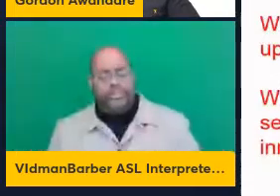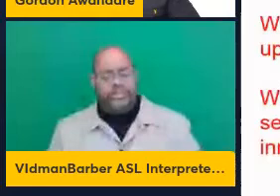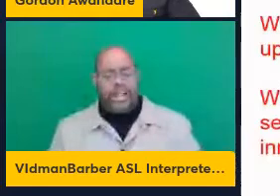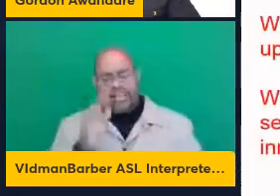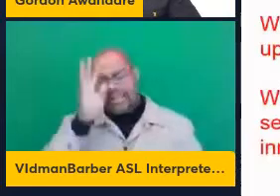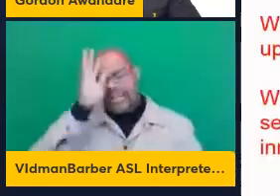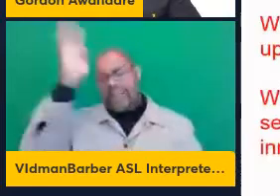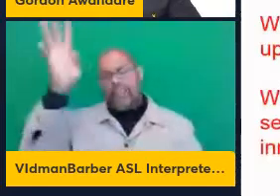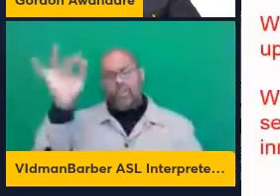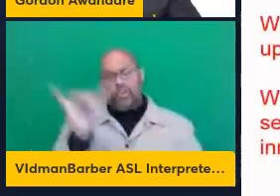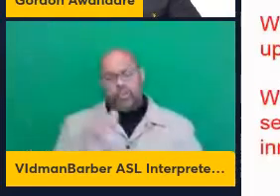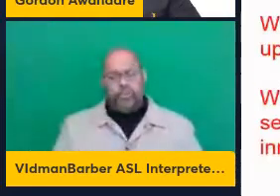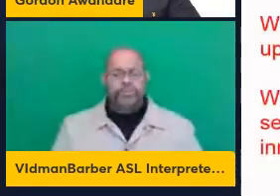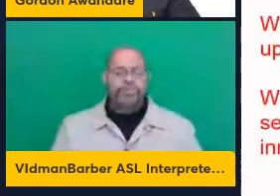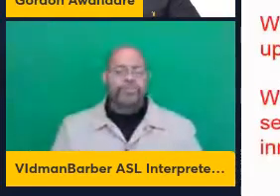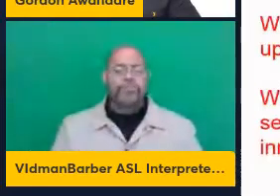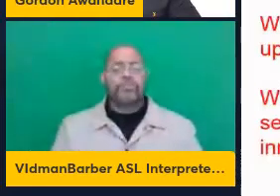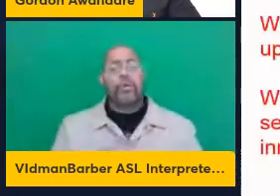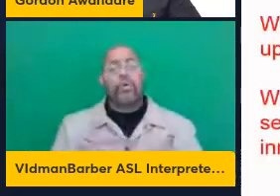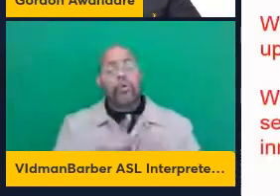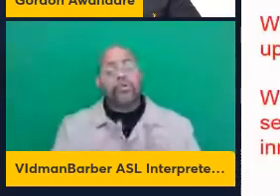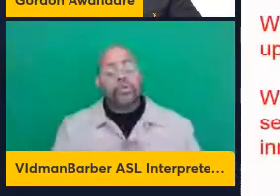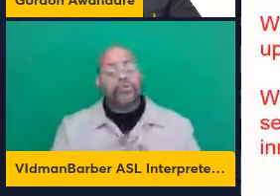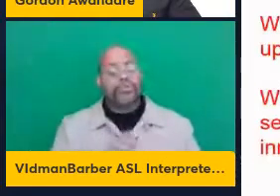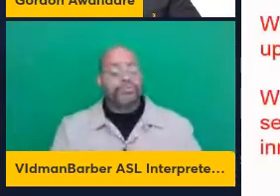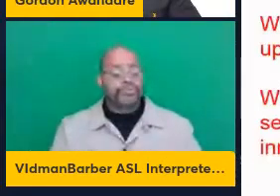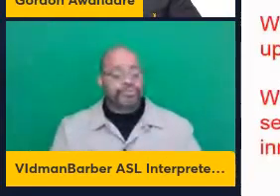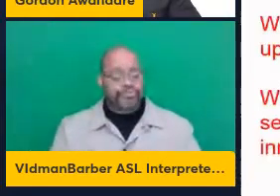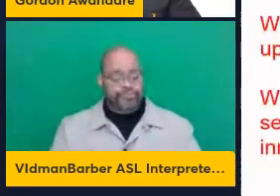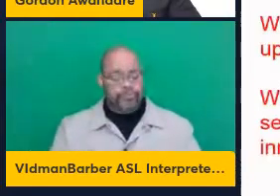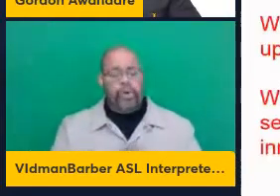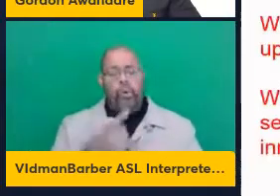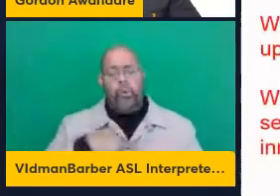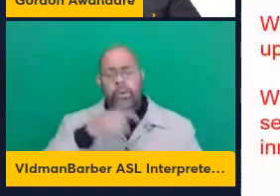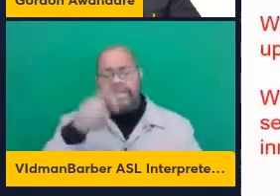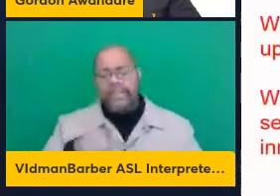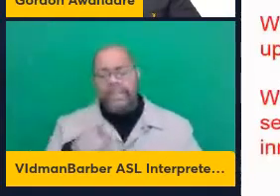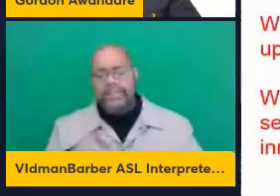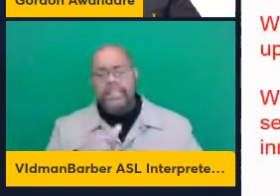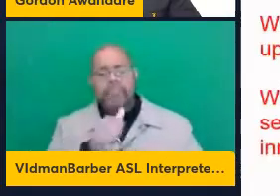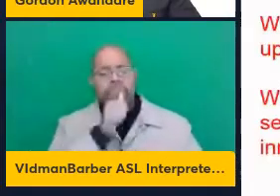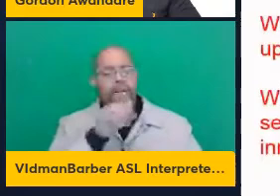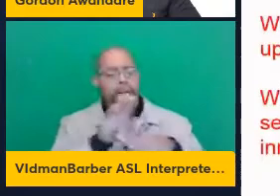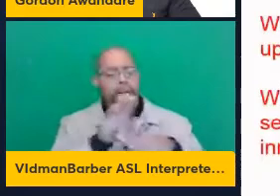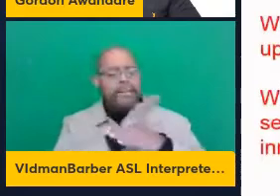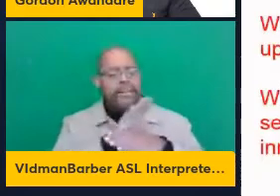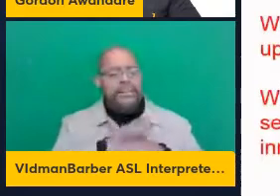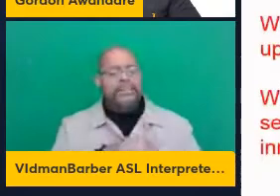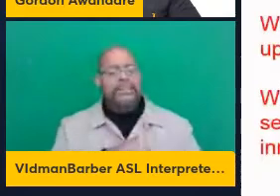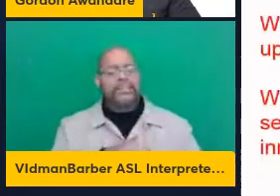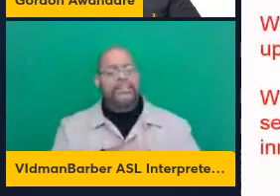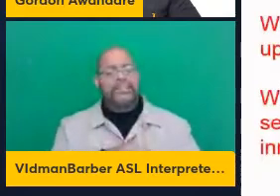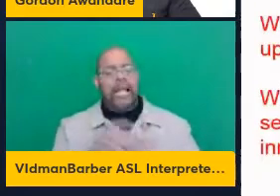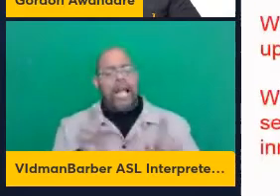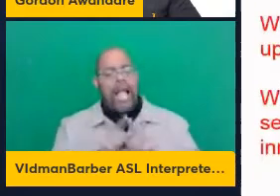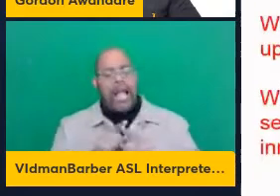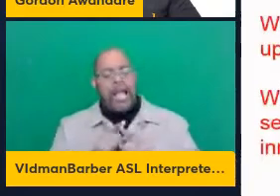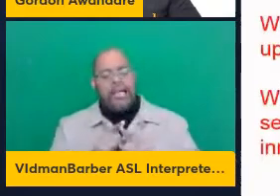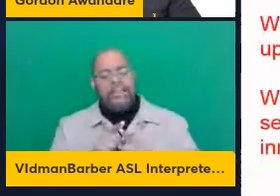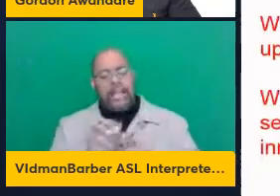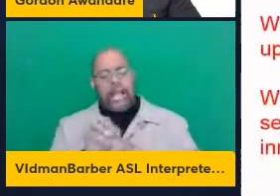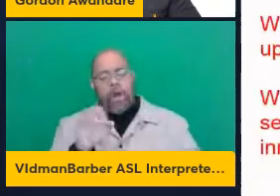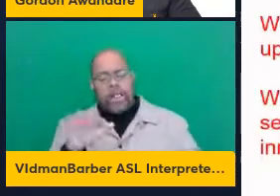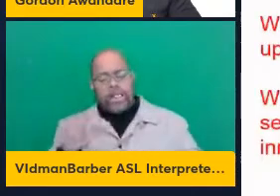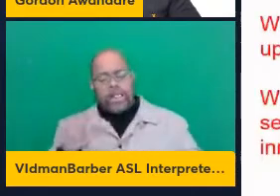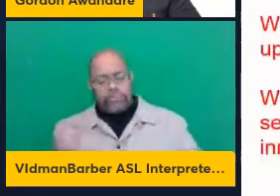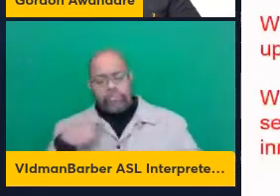innovate. In addition, we need the private sector as an outlet for the people we're training. We're training